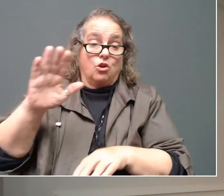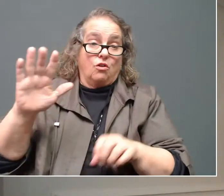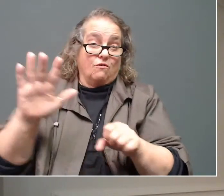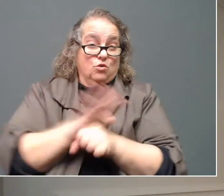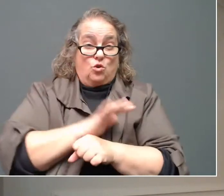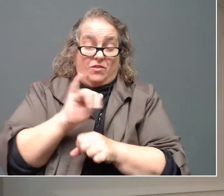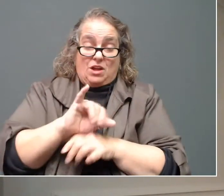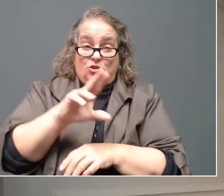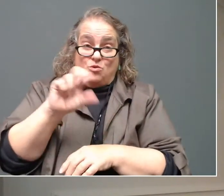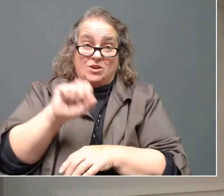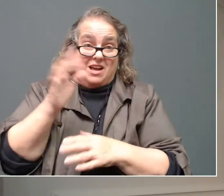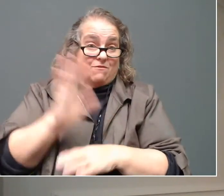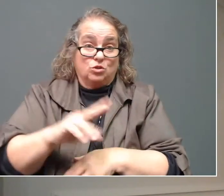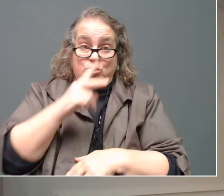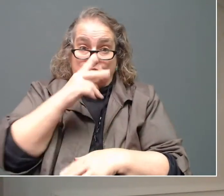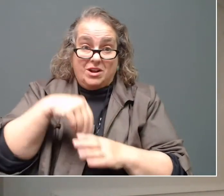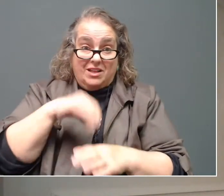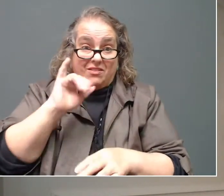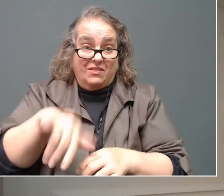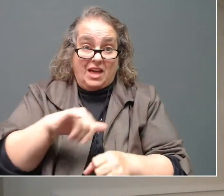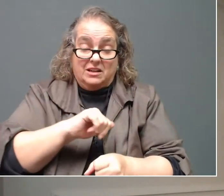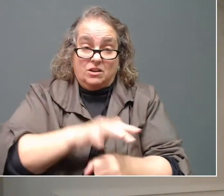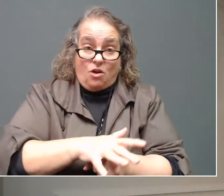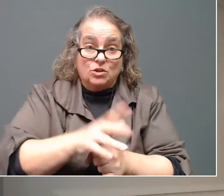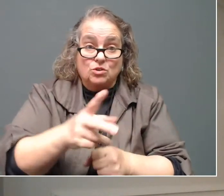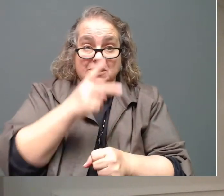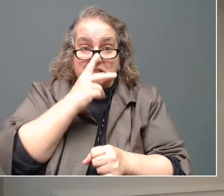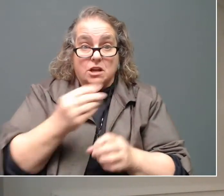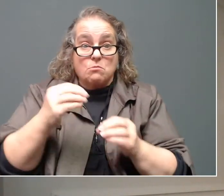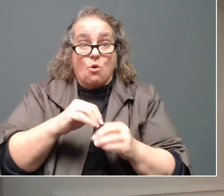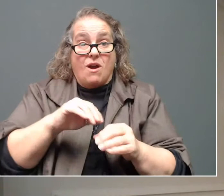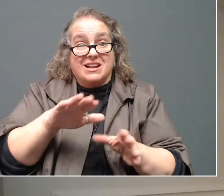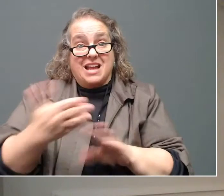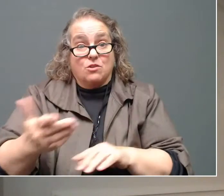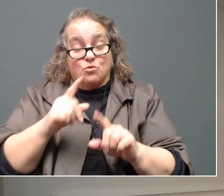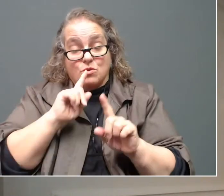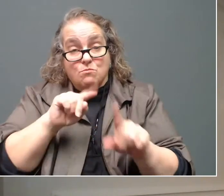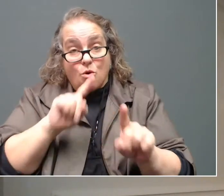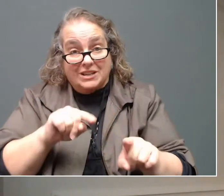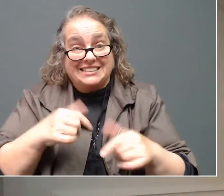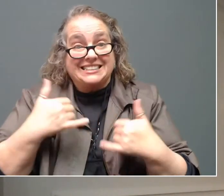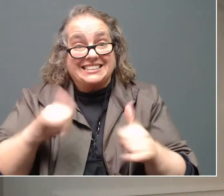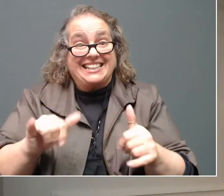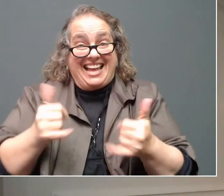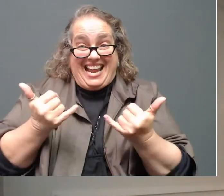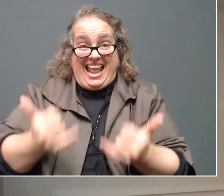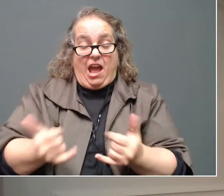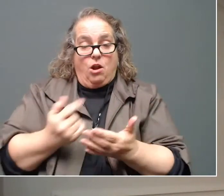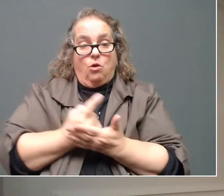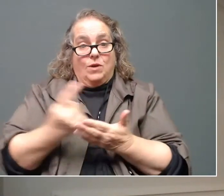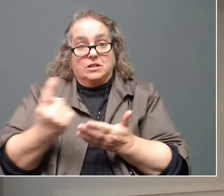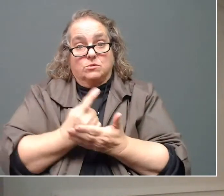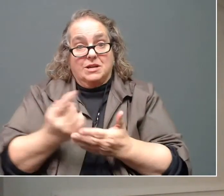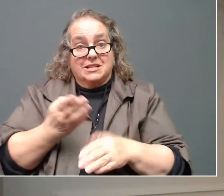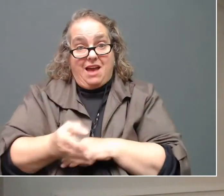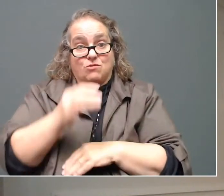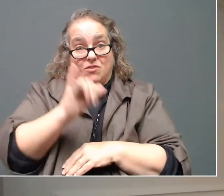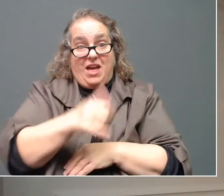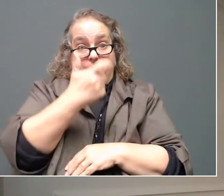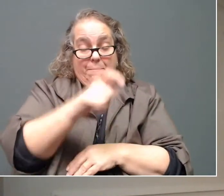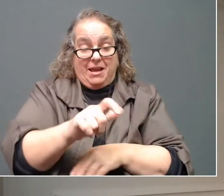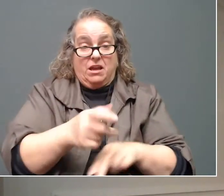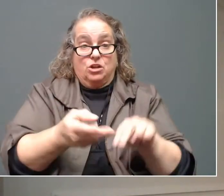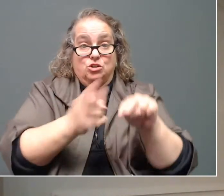pandemic, and you hear that there are more deaths reported still now, weeks after that massive surge, which is just now beginning to